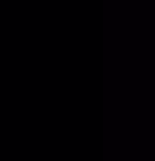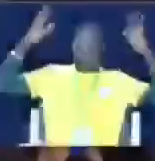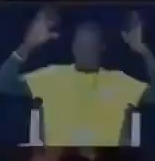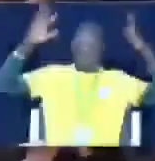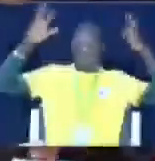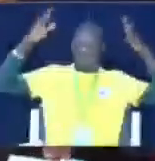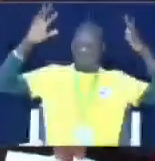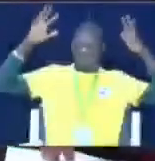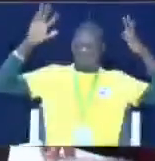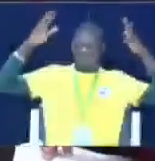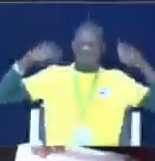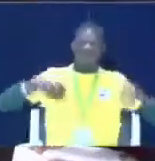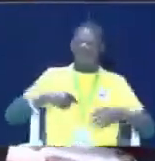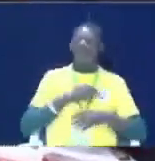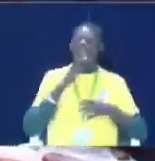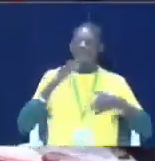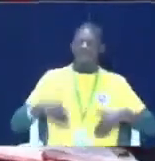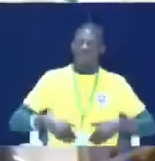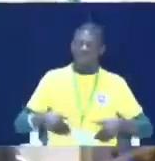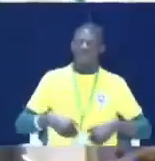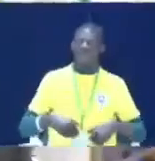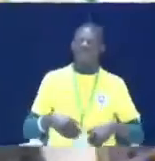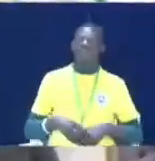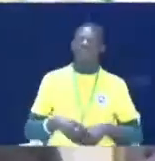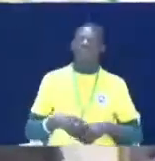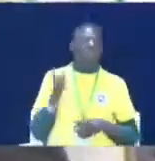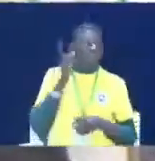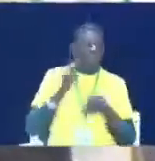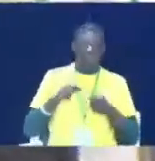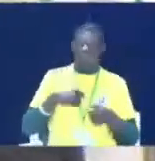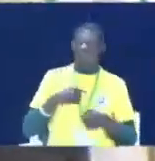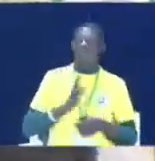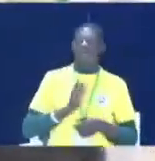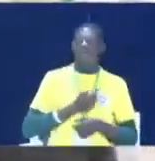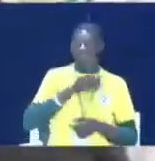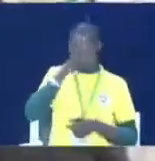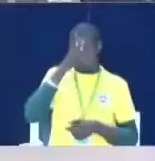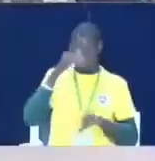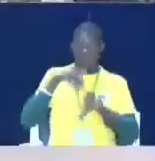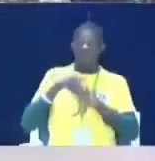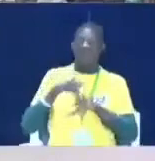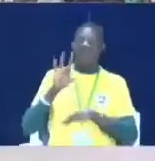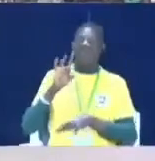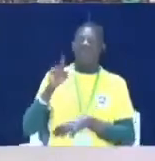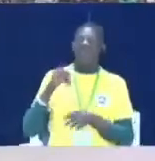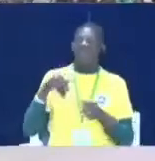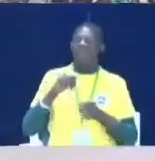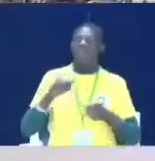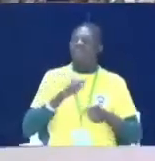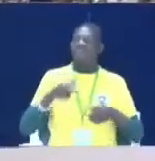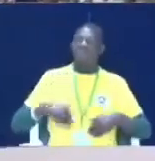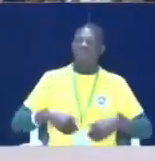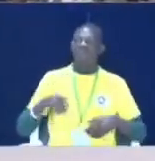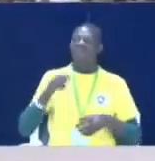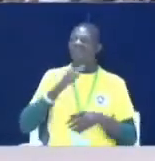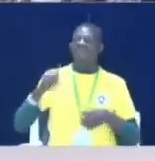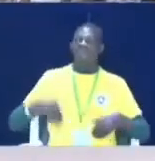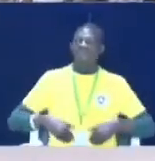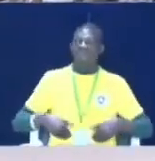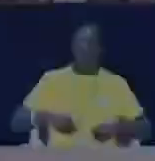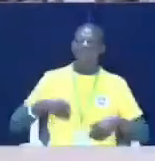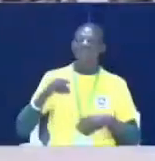We are youths. Listen to me. Our father said, even at 81, he's still a youth. In fact, he said, a young